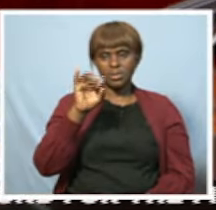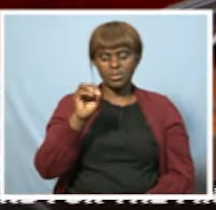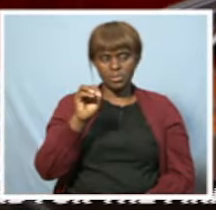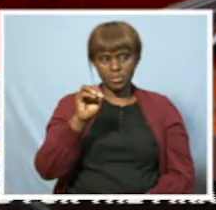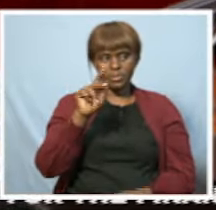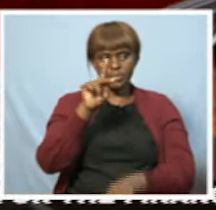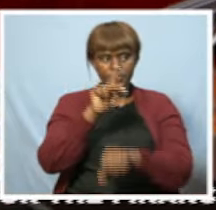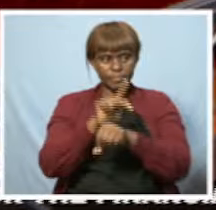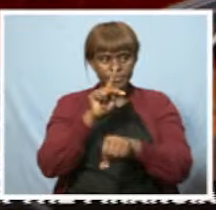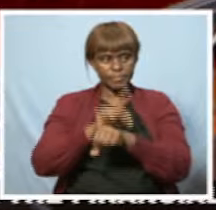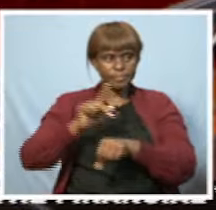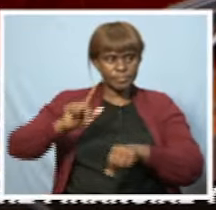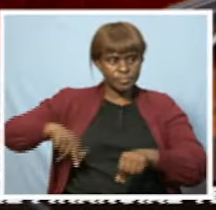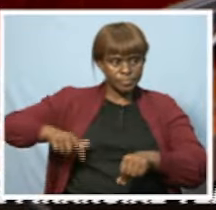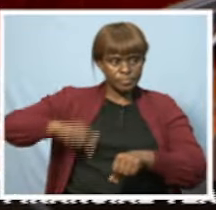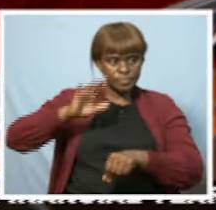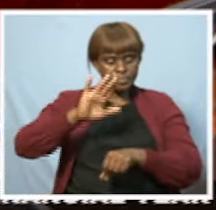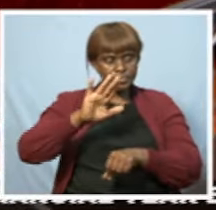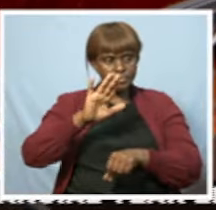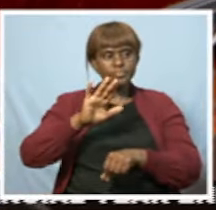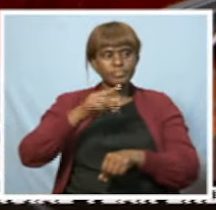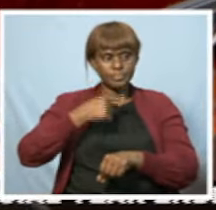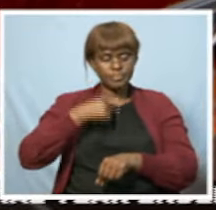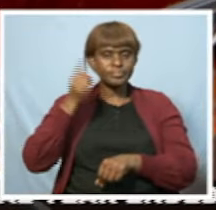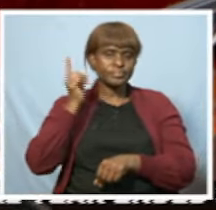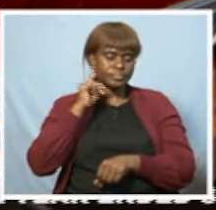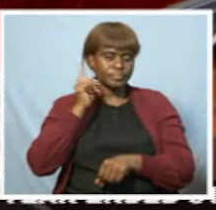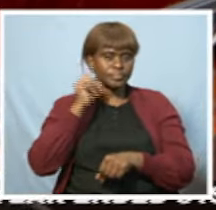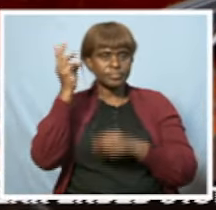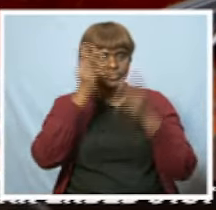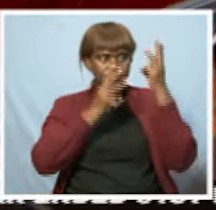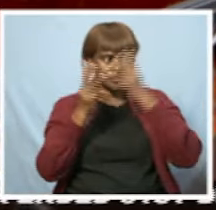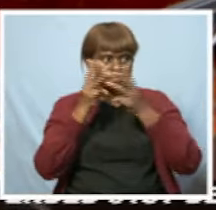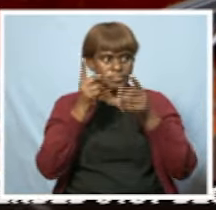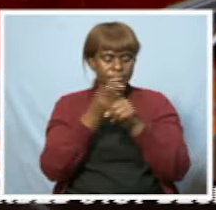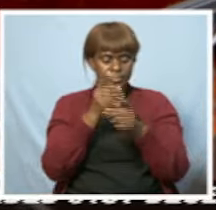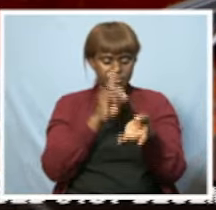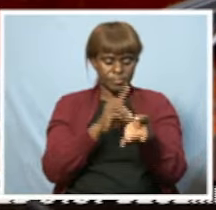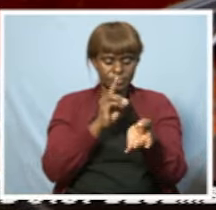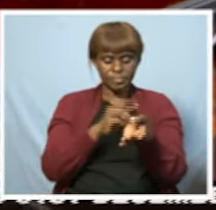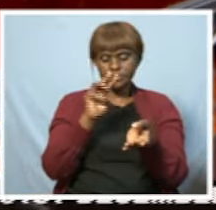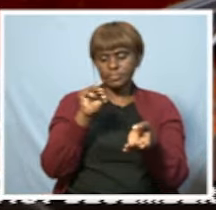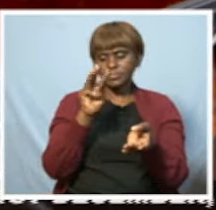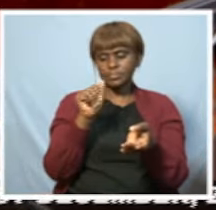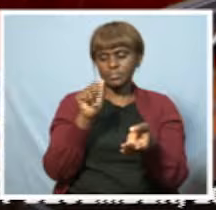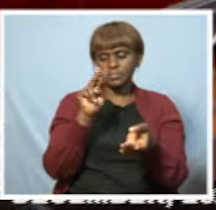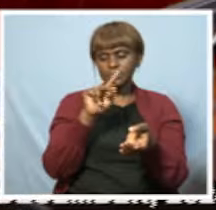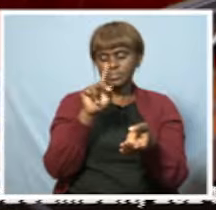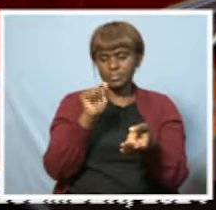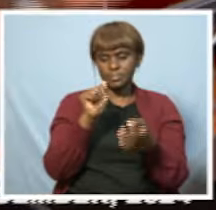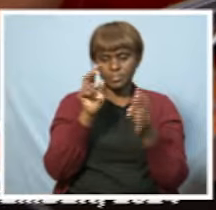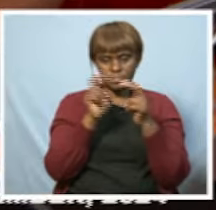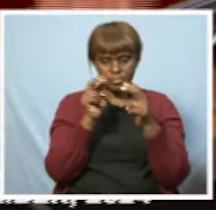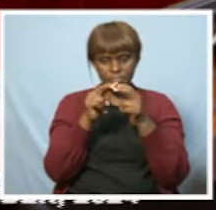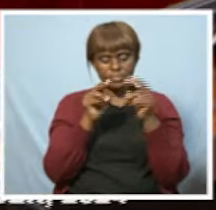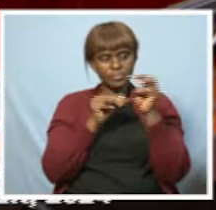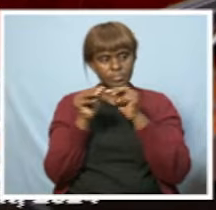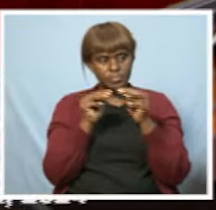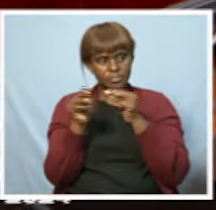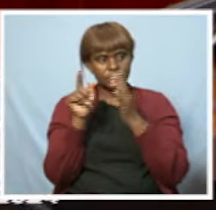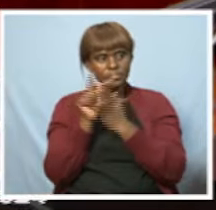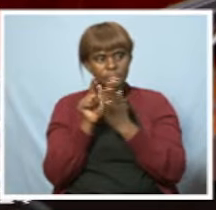The project delays there. I think you got the consent from Dr. Mwanza, contract management,